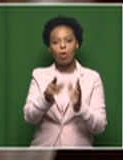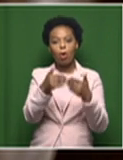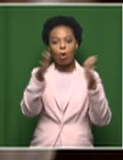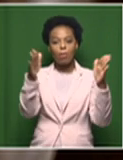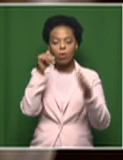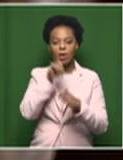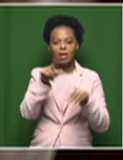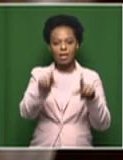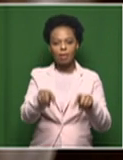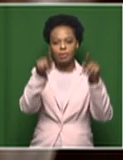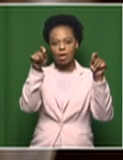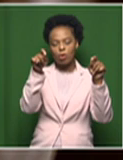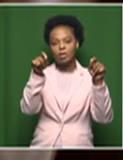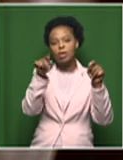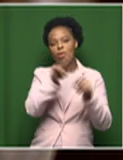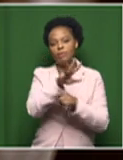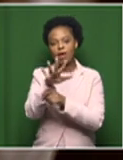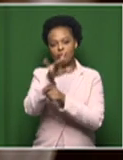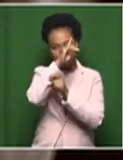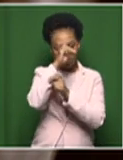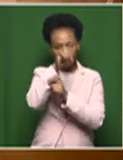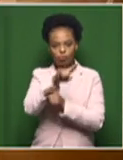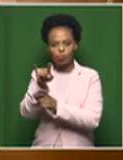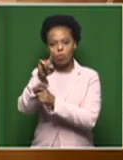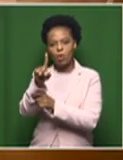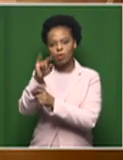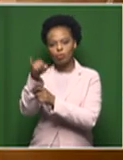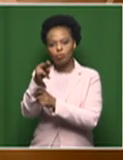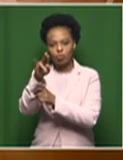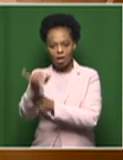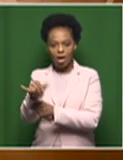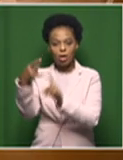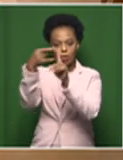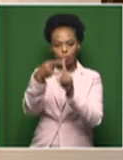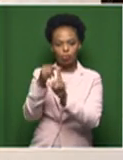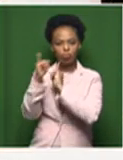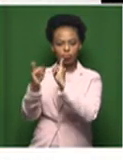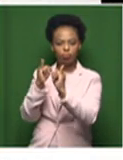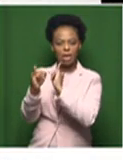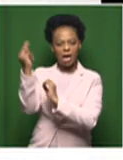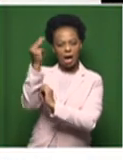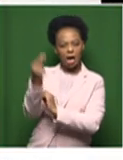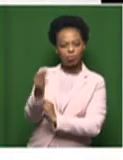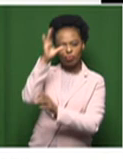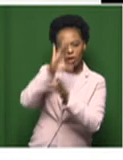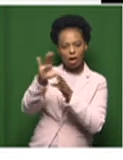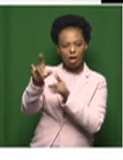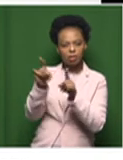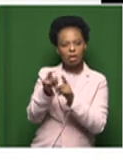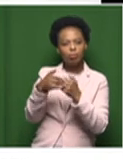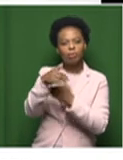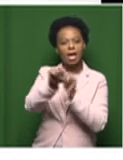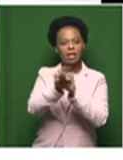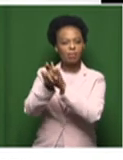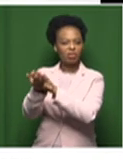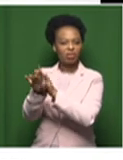25th of March until the 1st of July. And she joins us now on Zoom to tell us more about her artist career and upcoming exhibition.